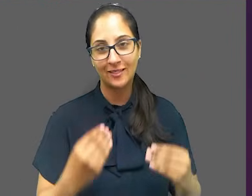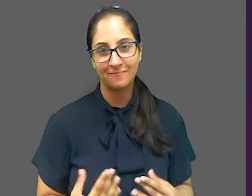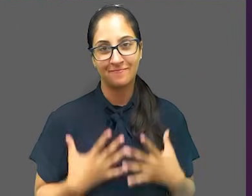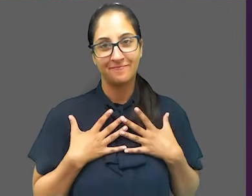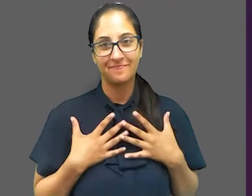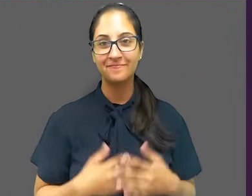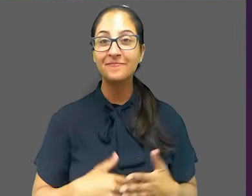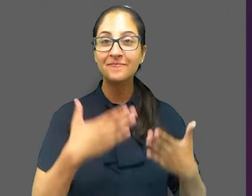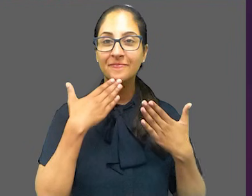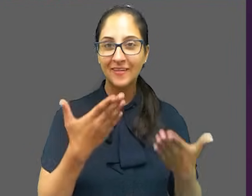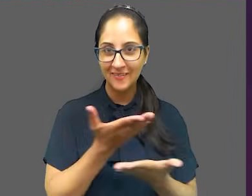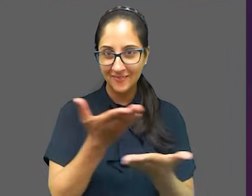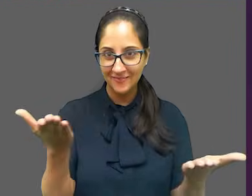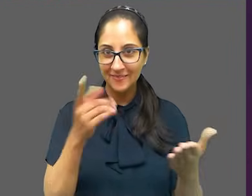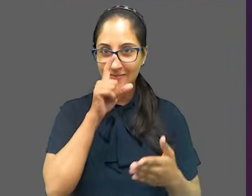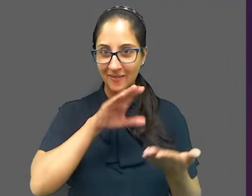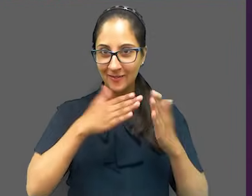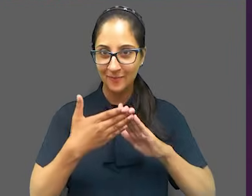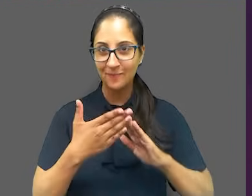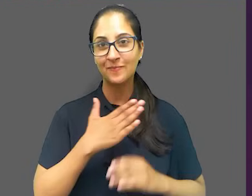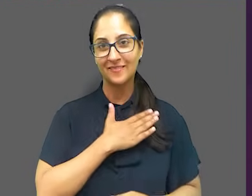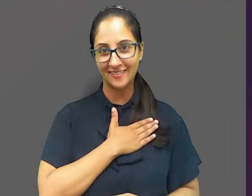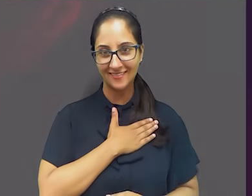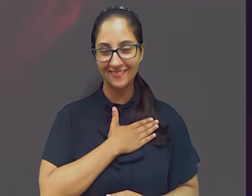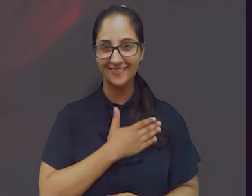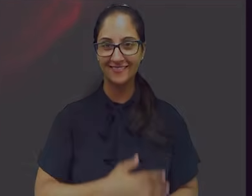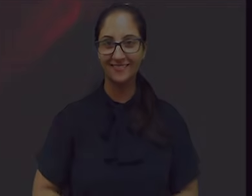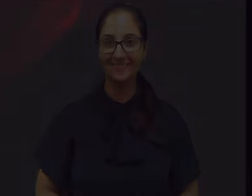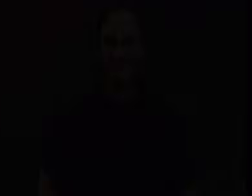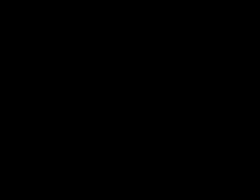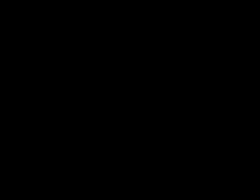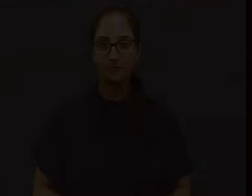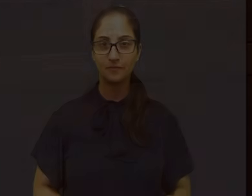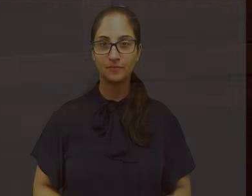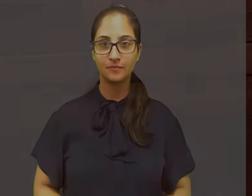Madad to everybody and the Jamaat. Thank you.